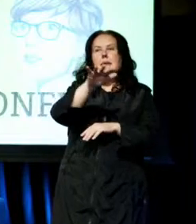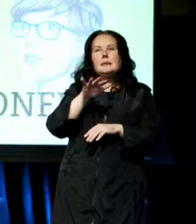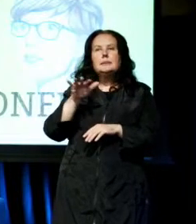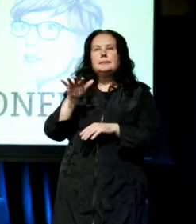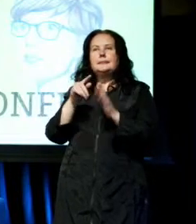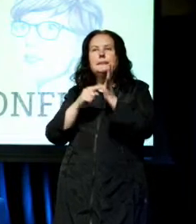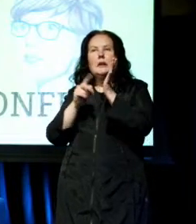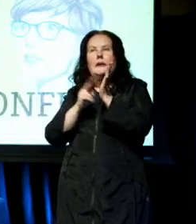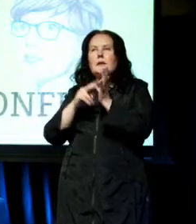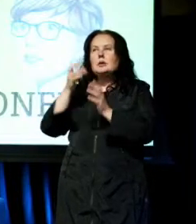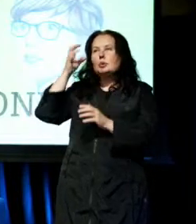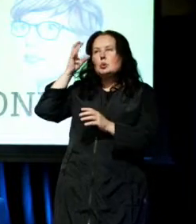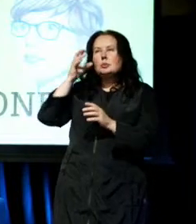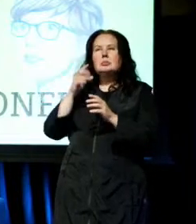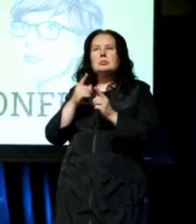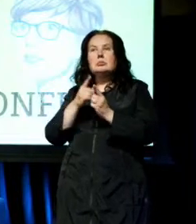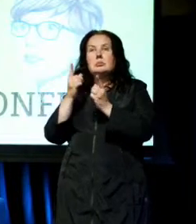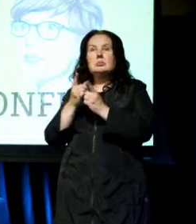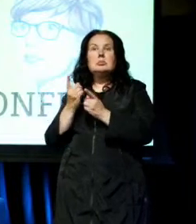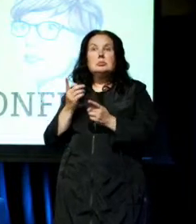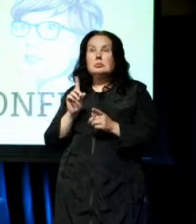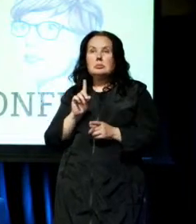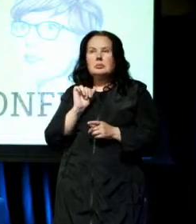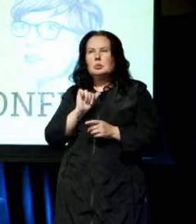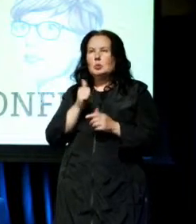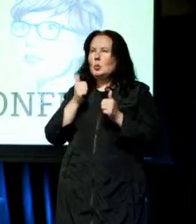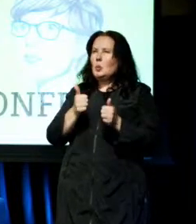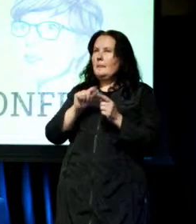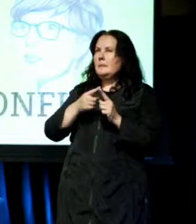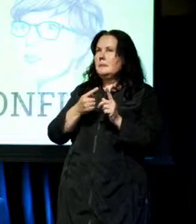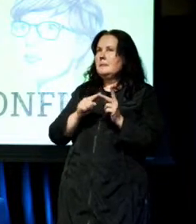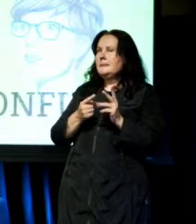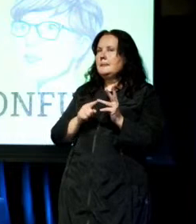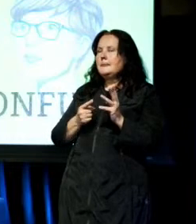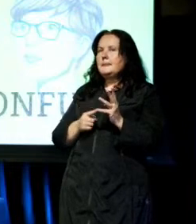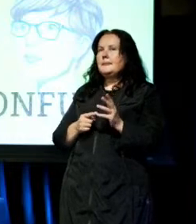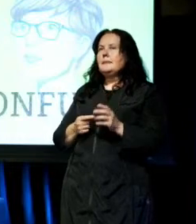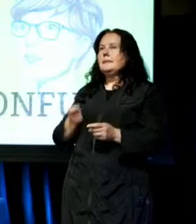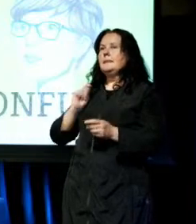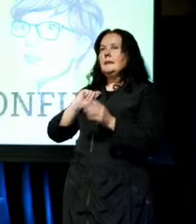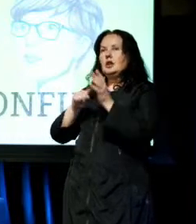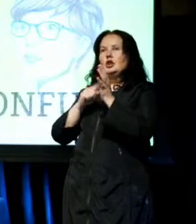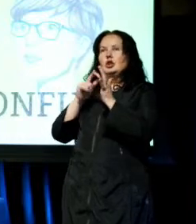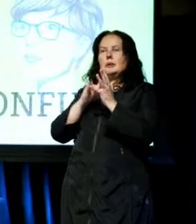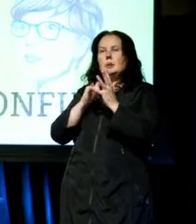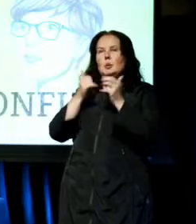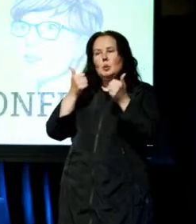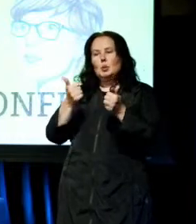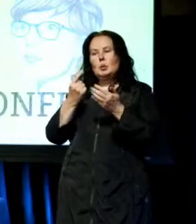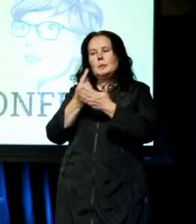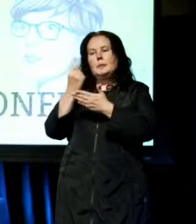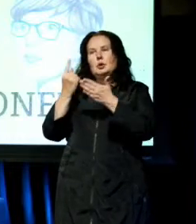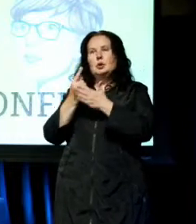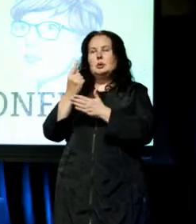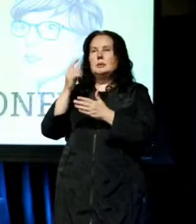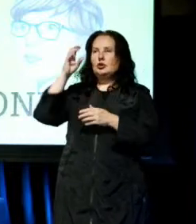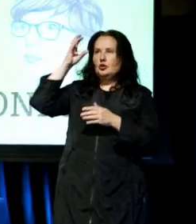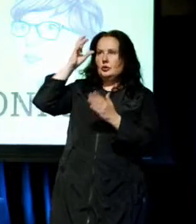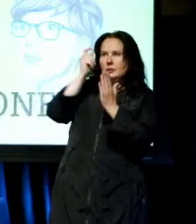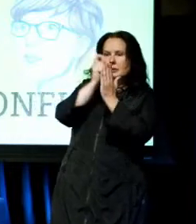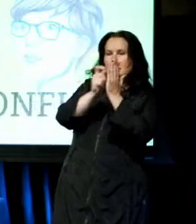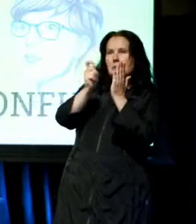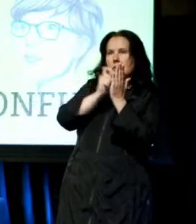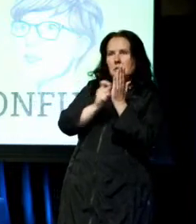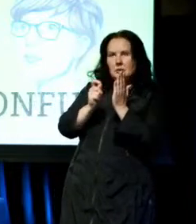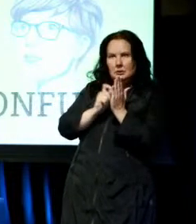What's like some good basics? Well, a lot of opportunities as a screenwriter, I mean, you have a lot more experience with this, Alistair,